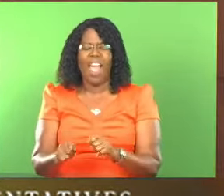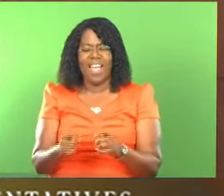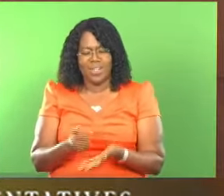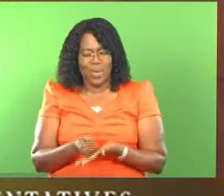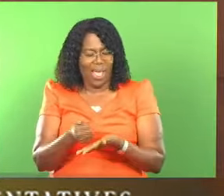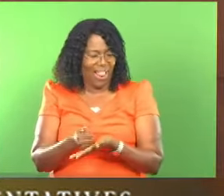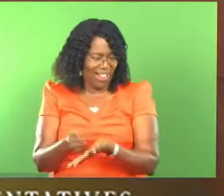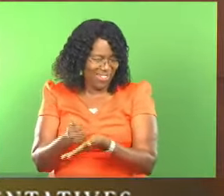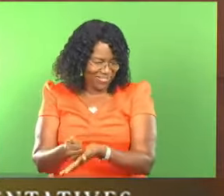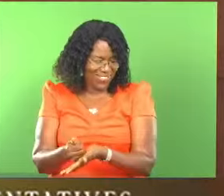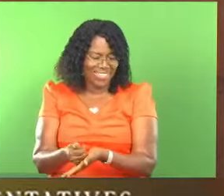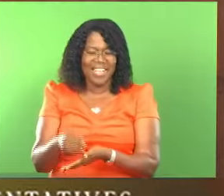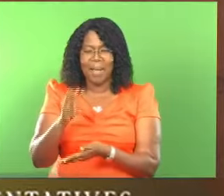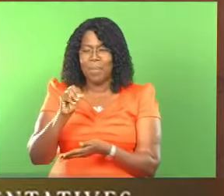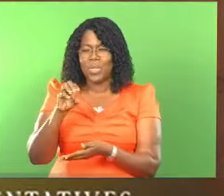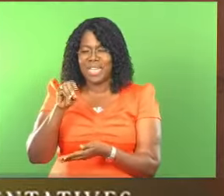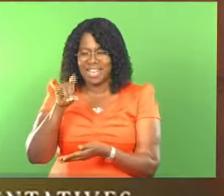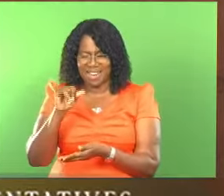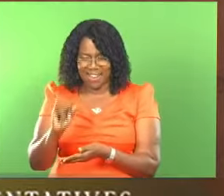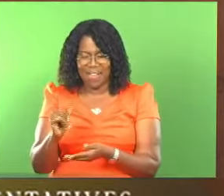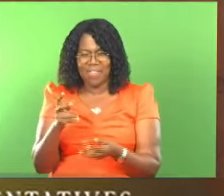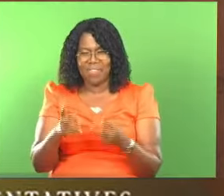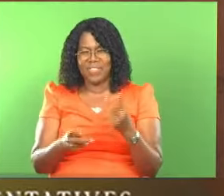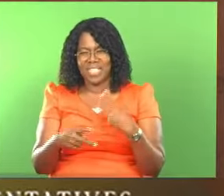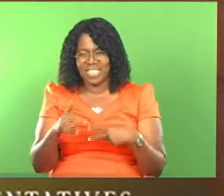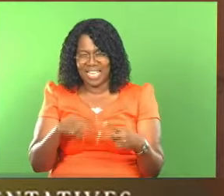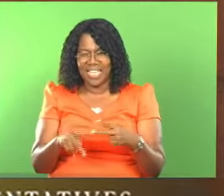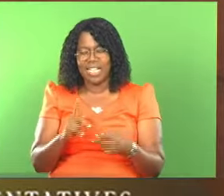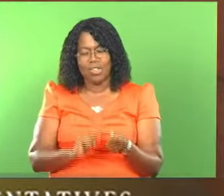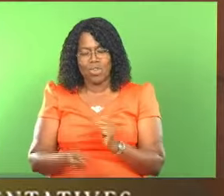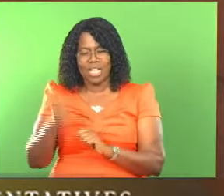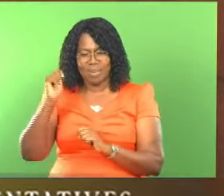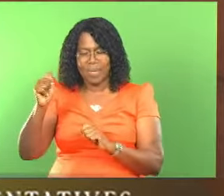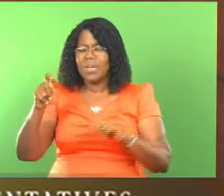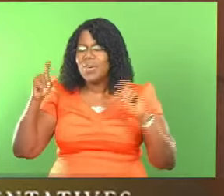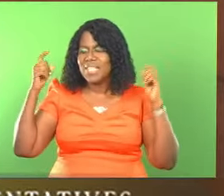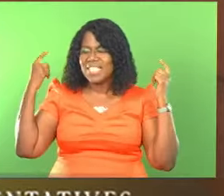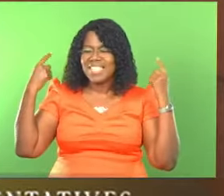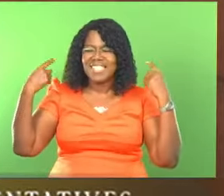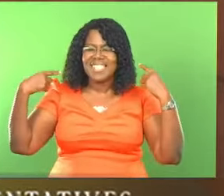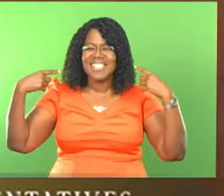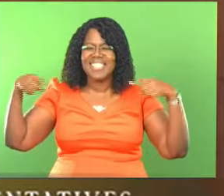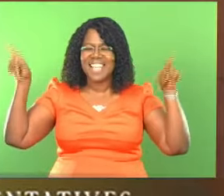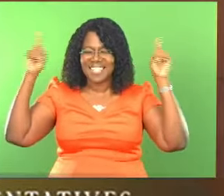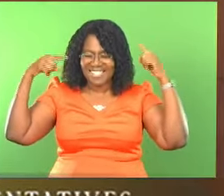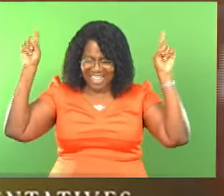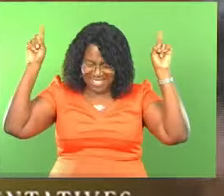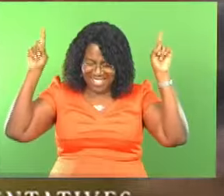the resounding success that it has been, we say thank you very much. Thank you.